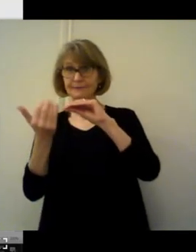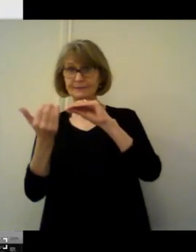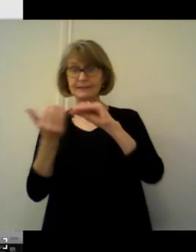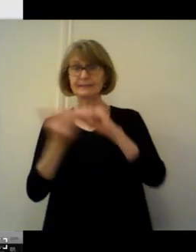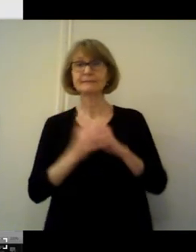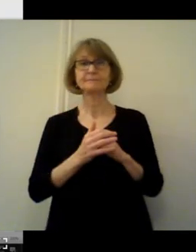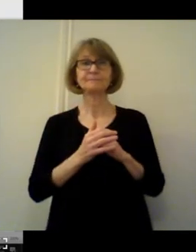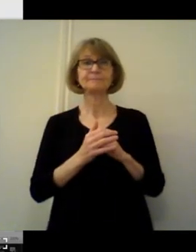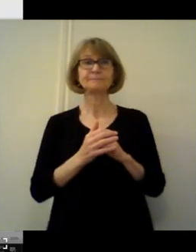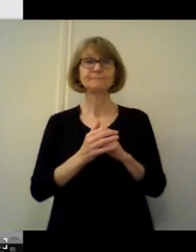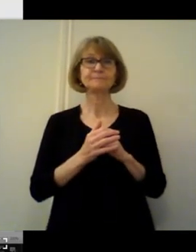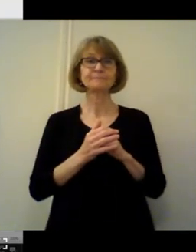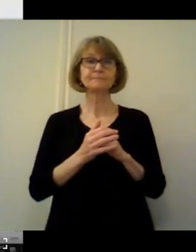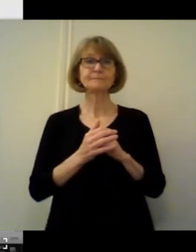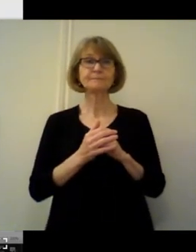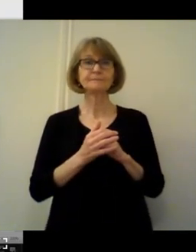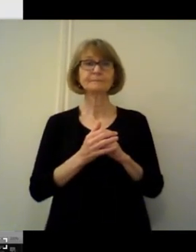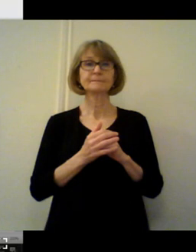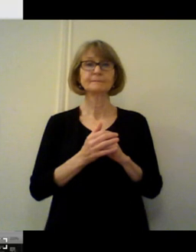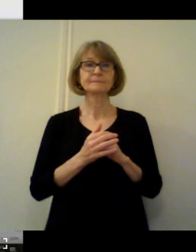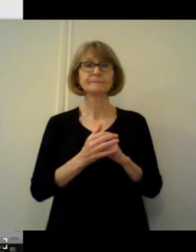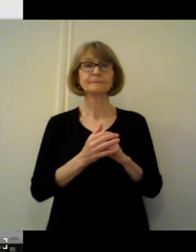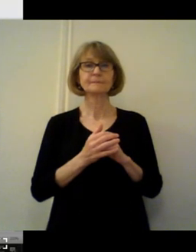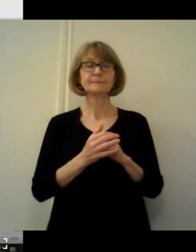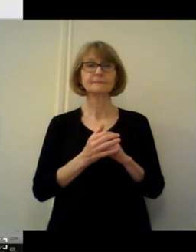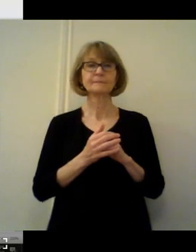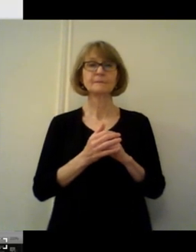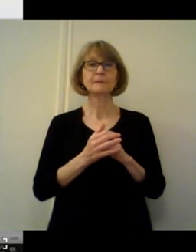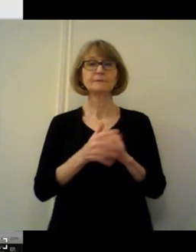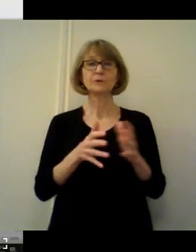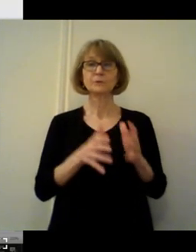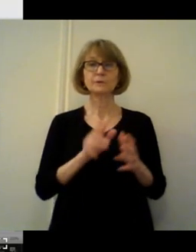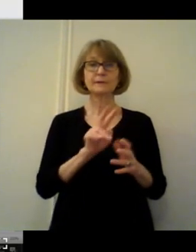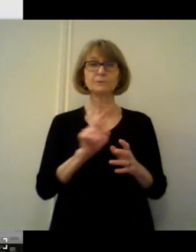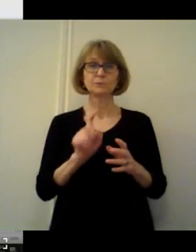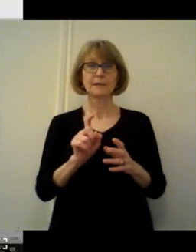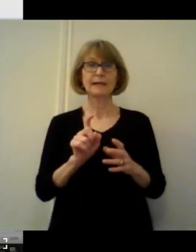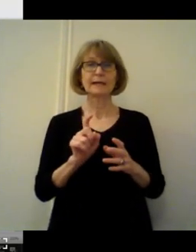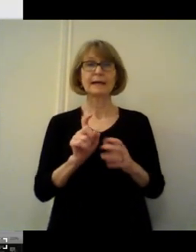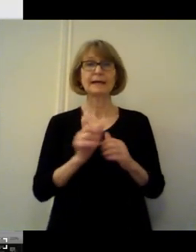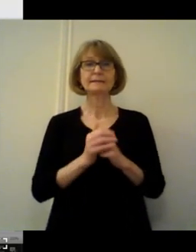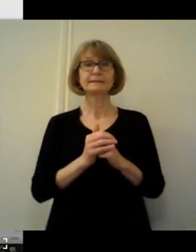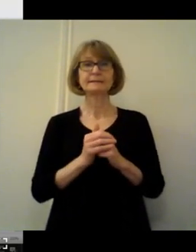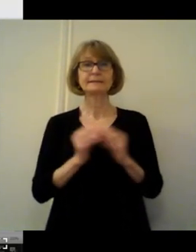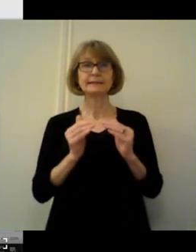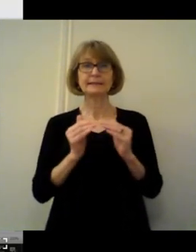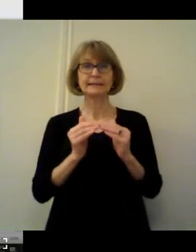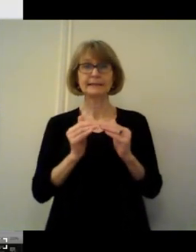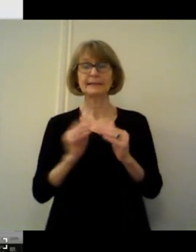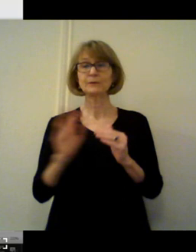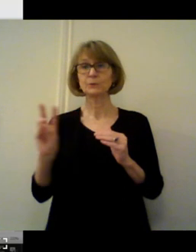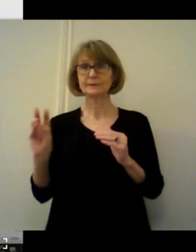side. We're going to add 15, bring down your 2x. So we have 2x equals